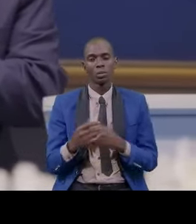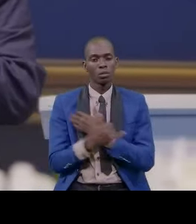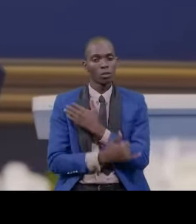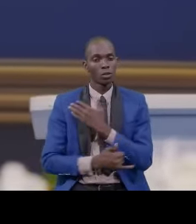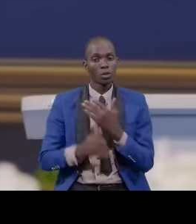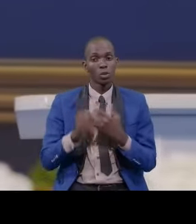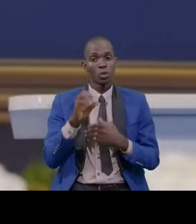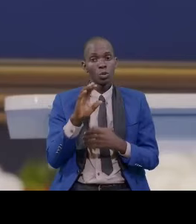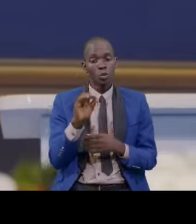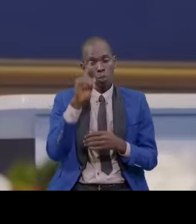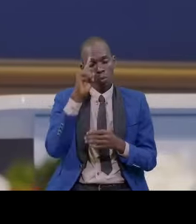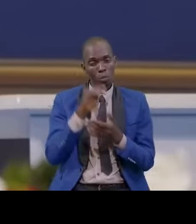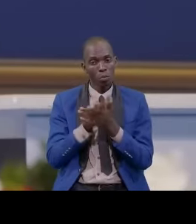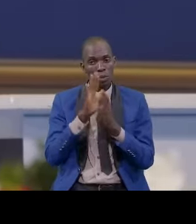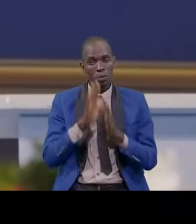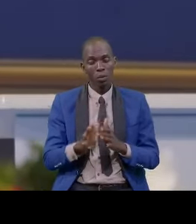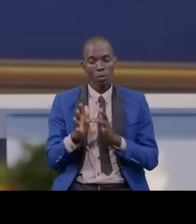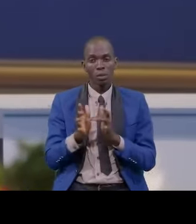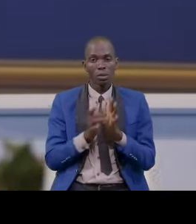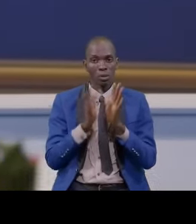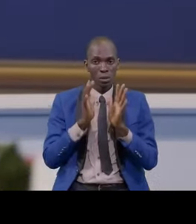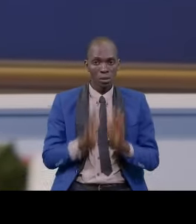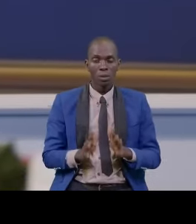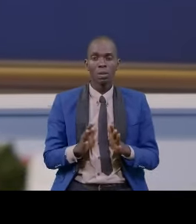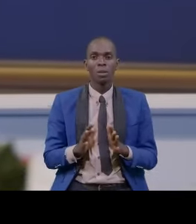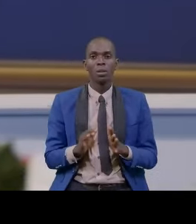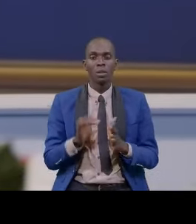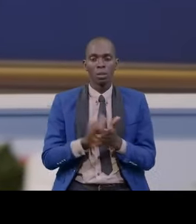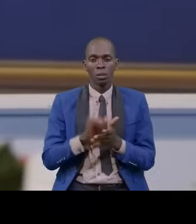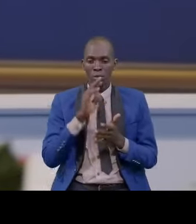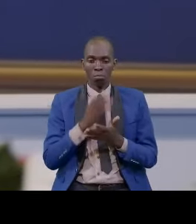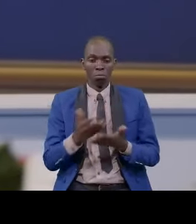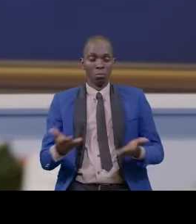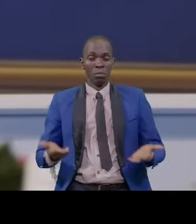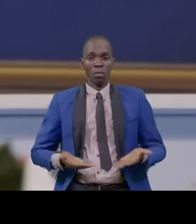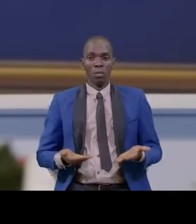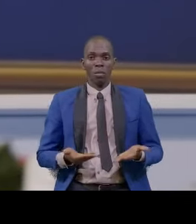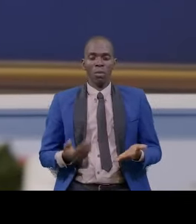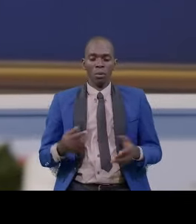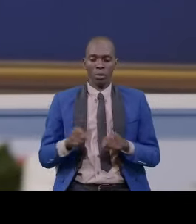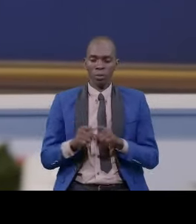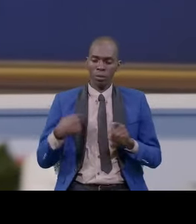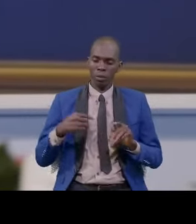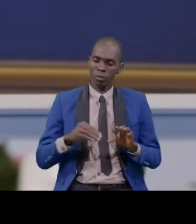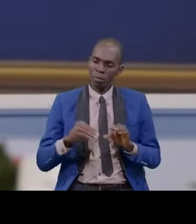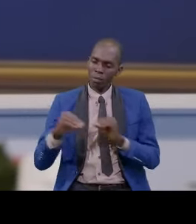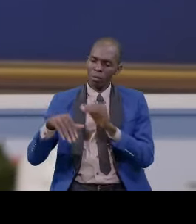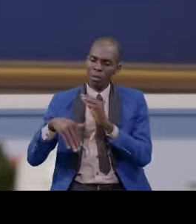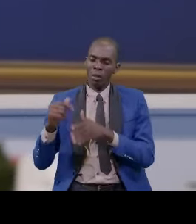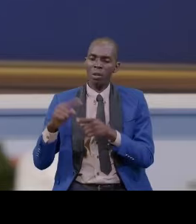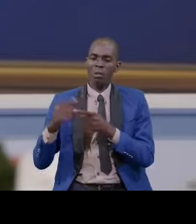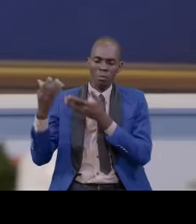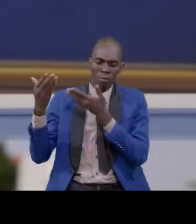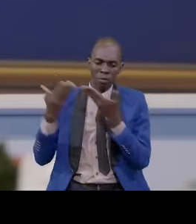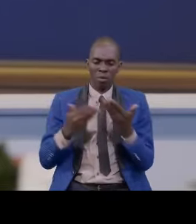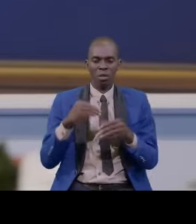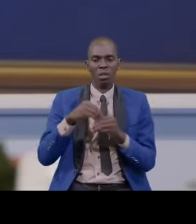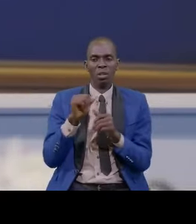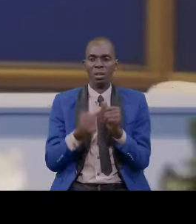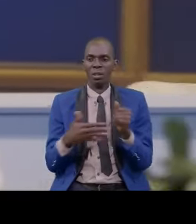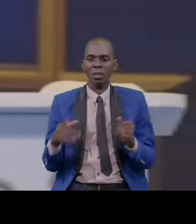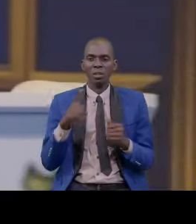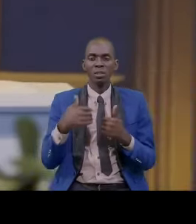and the Christians who are here, as we go out, bring in everything you have heard, everything you have